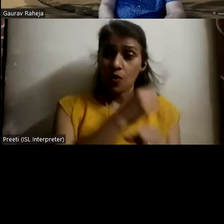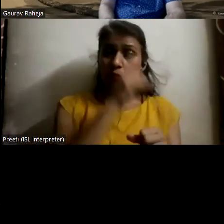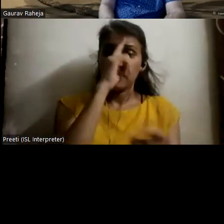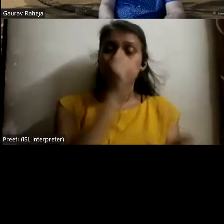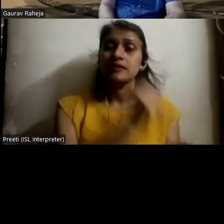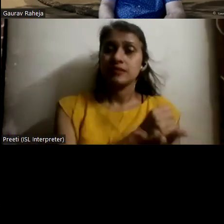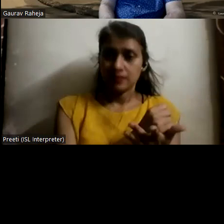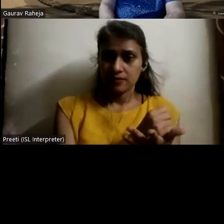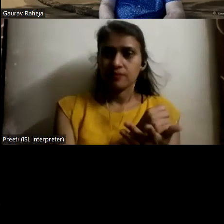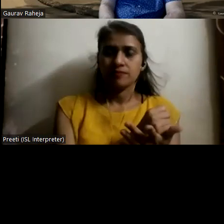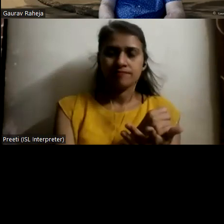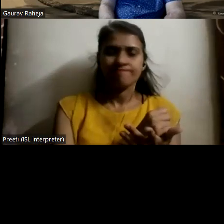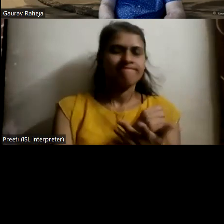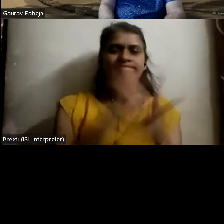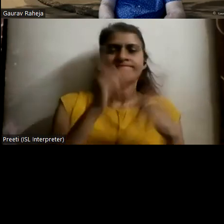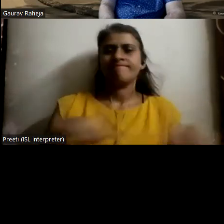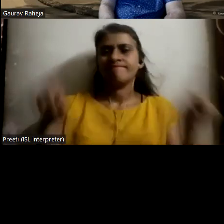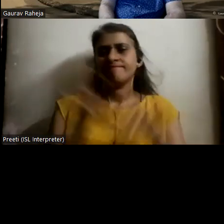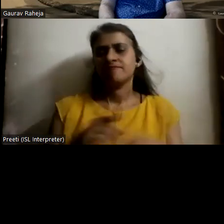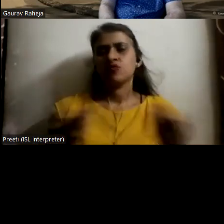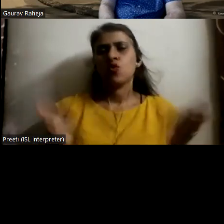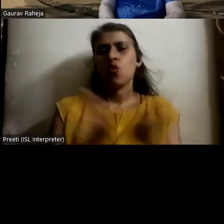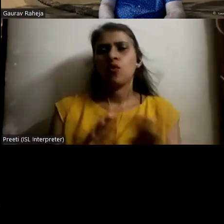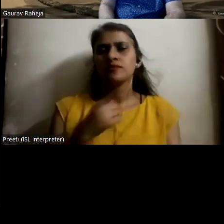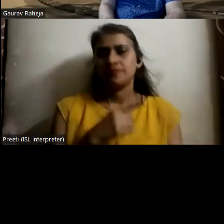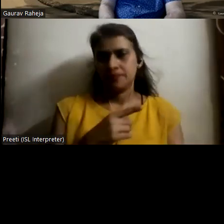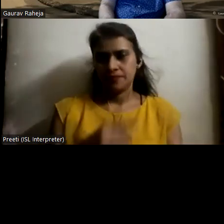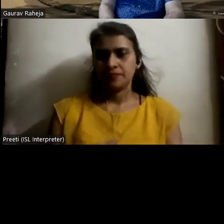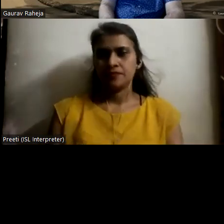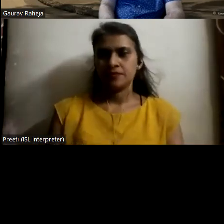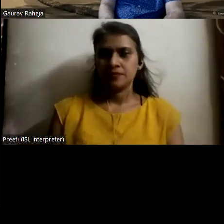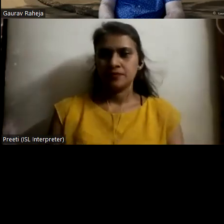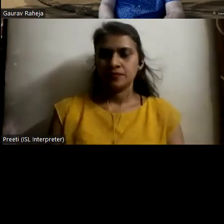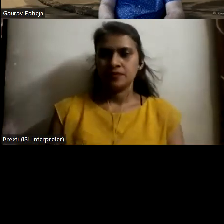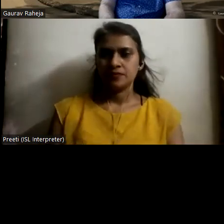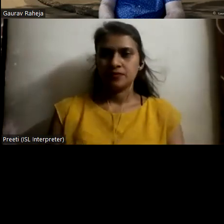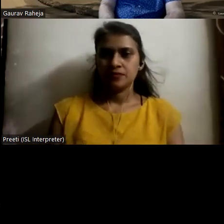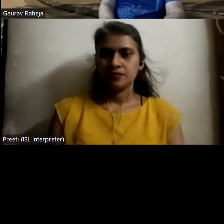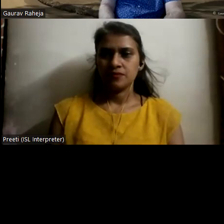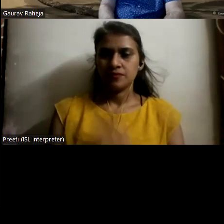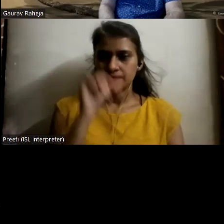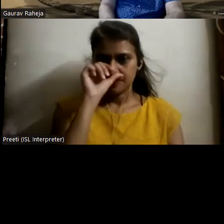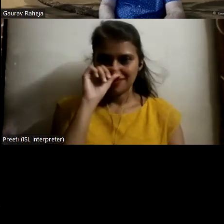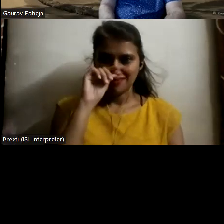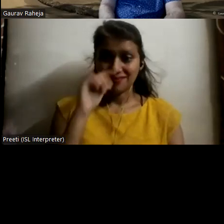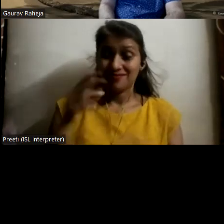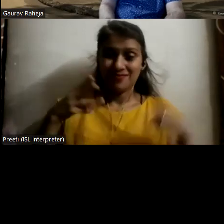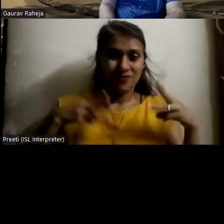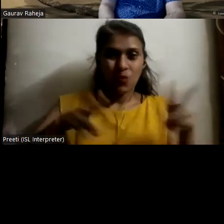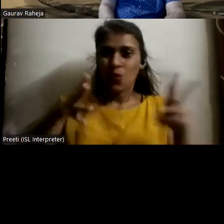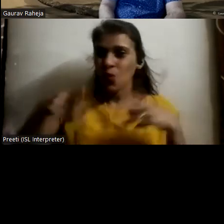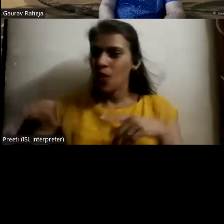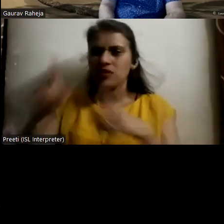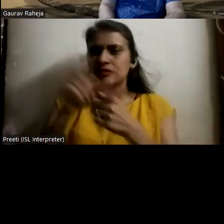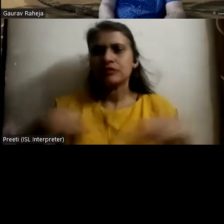dismantle it. And I think what we know is it required few more crores to dismantle the design that we had done as